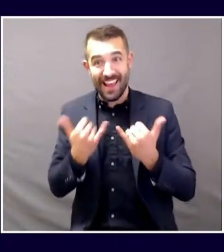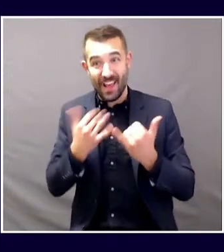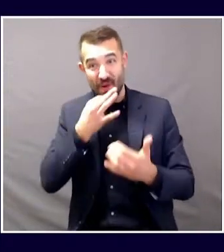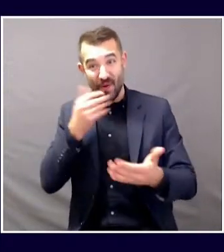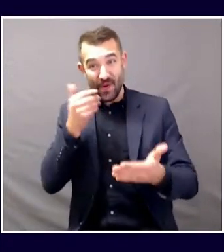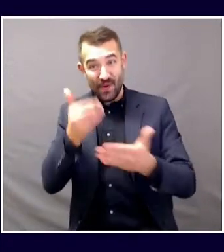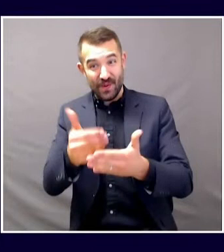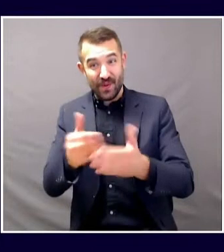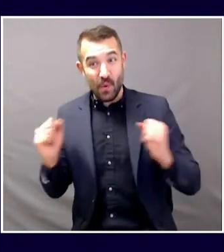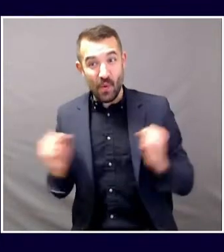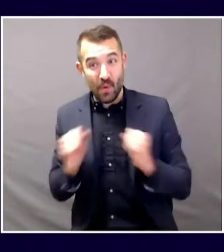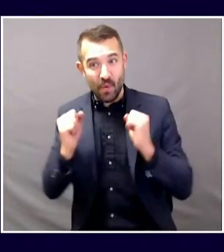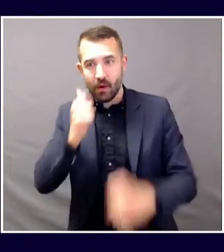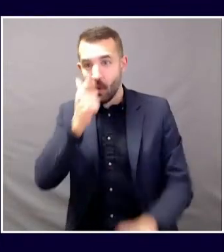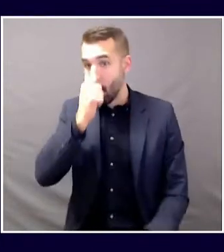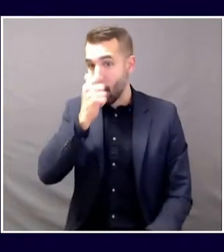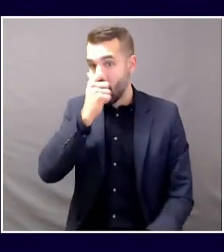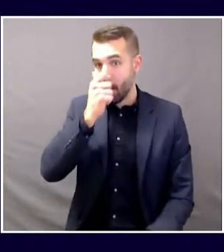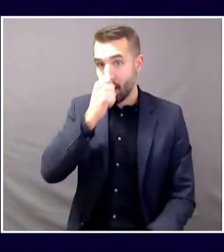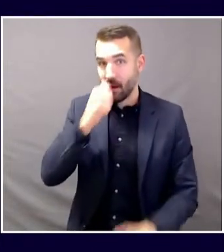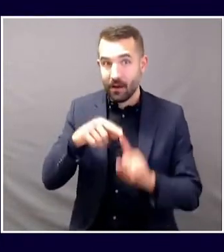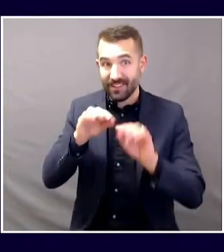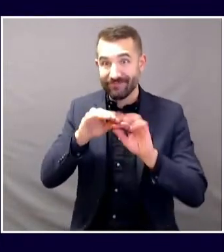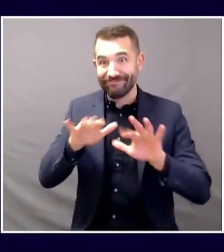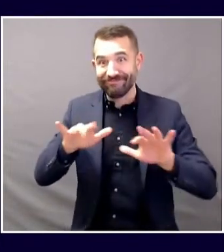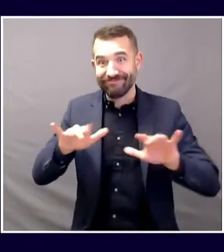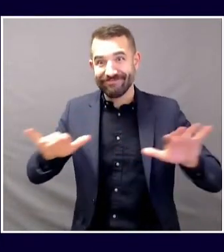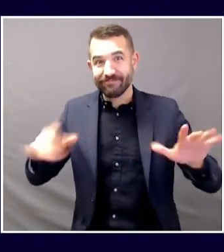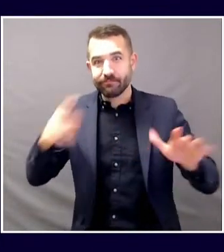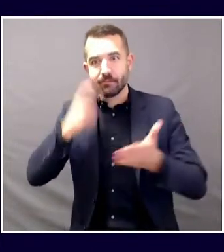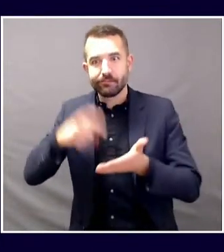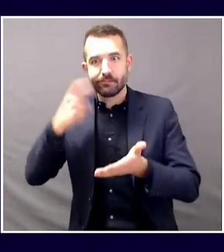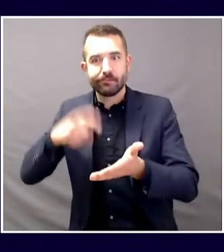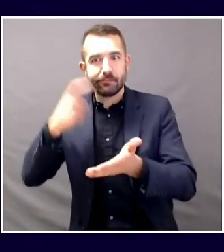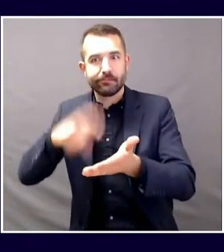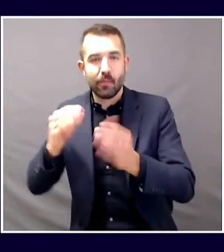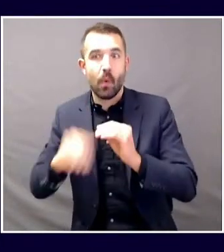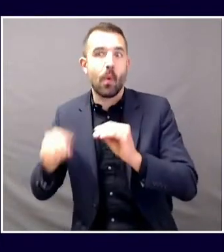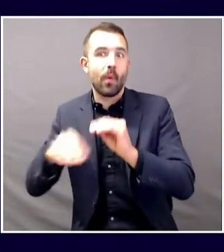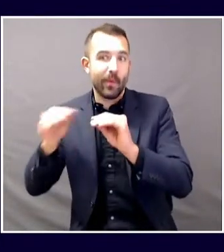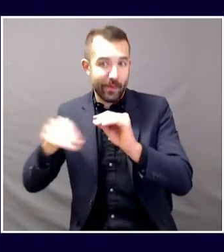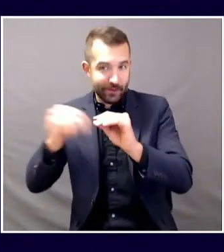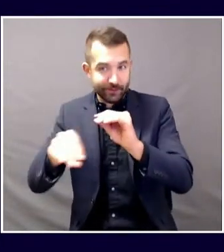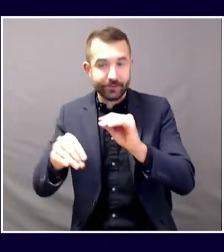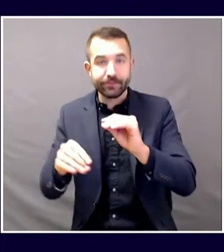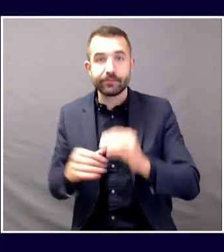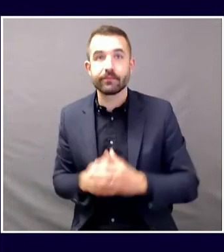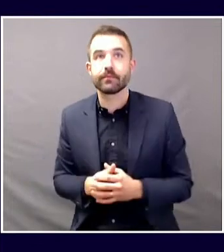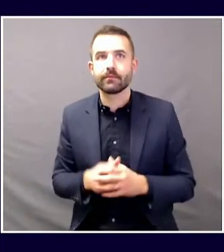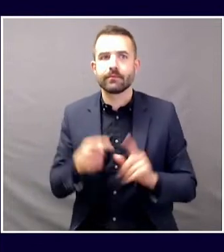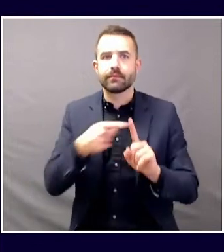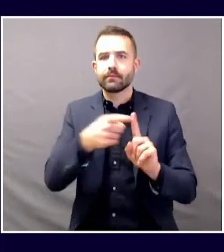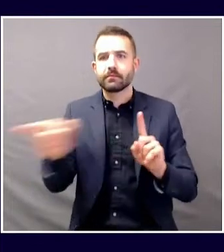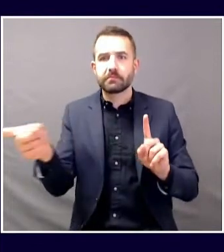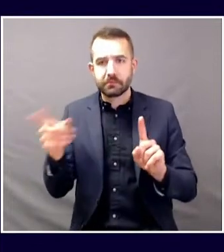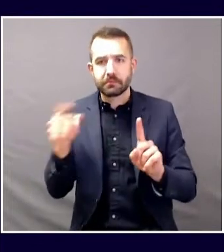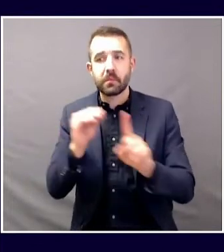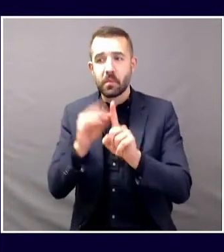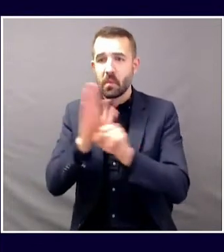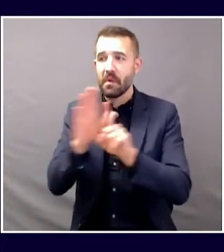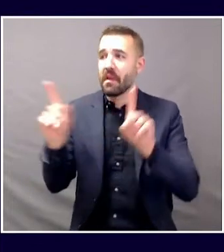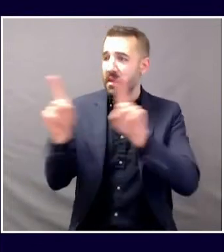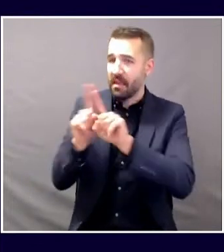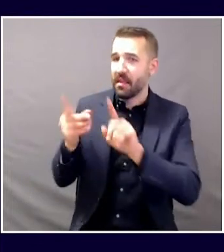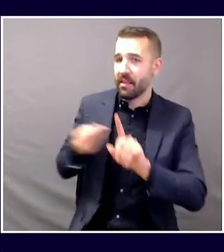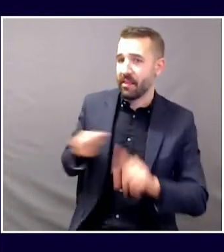circulating, what we were starting to see was a lot of people who had had some degree of exposure to COVID-19. And when